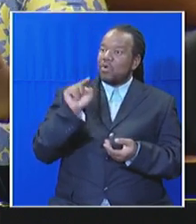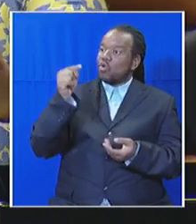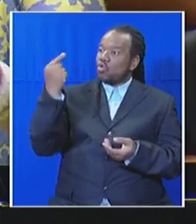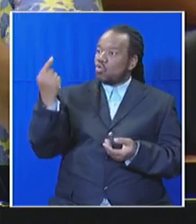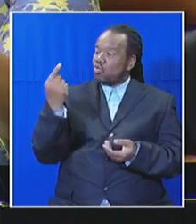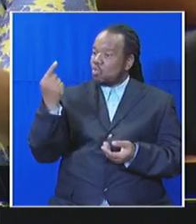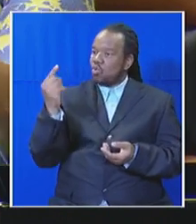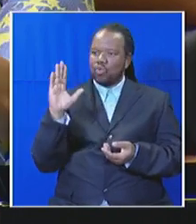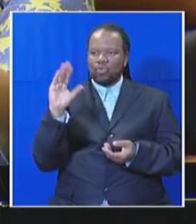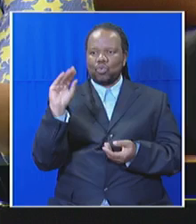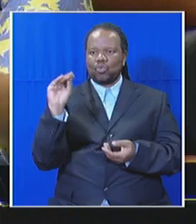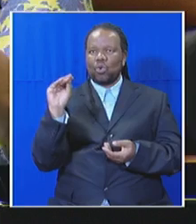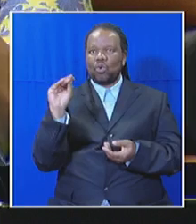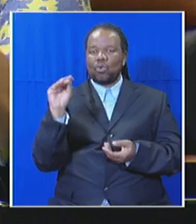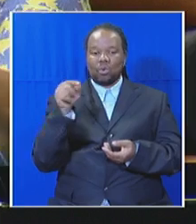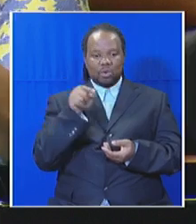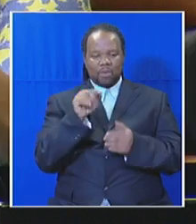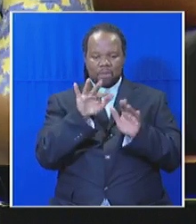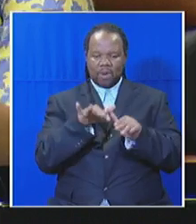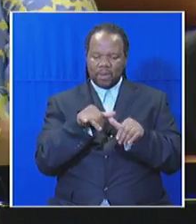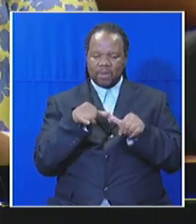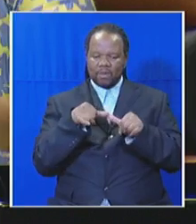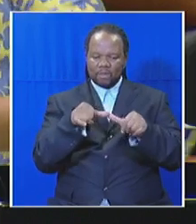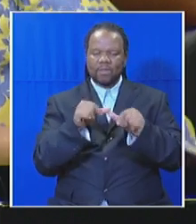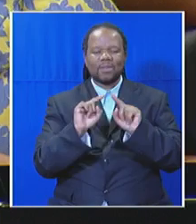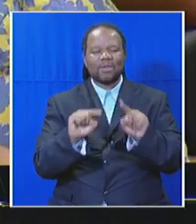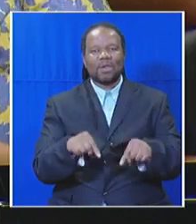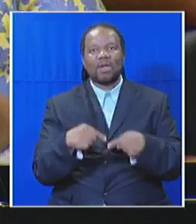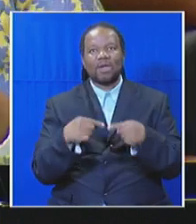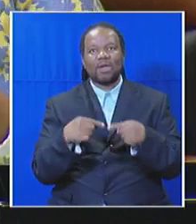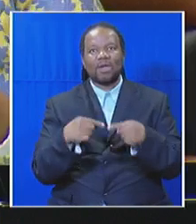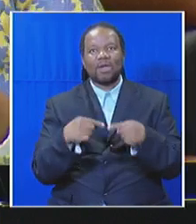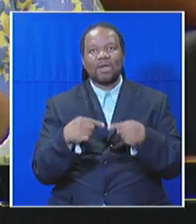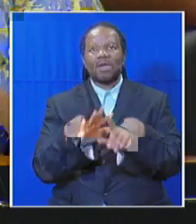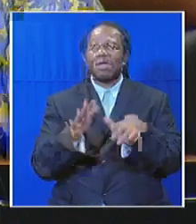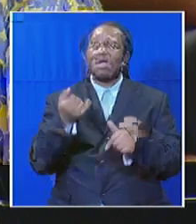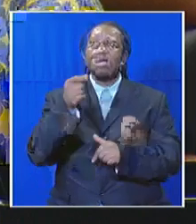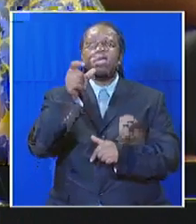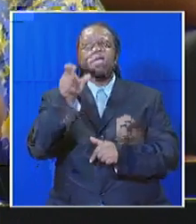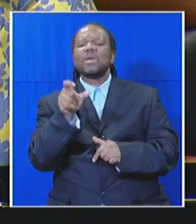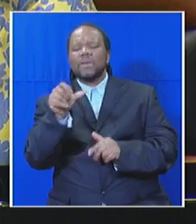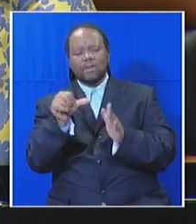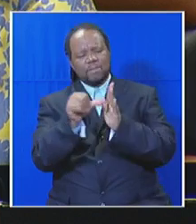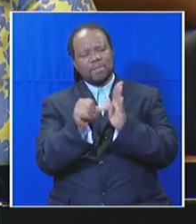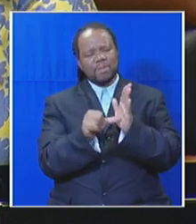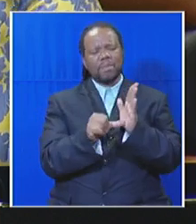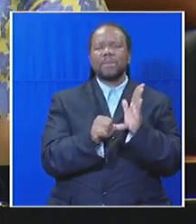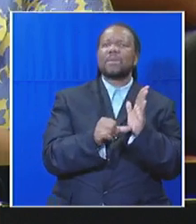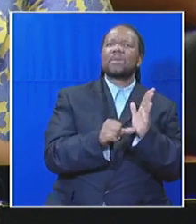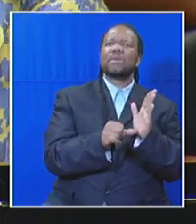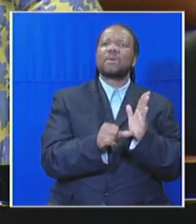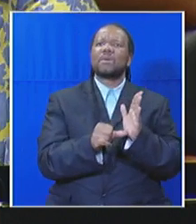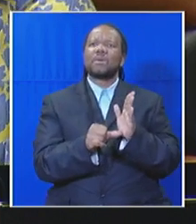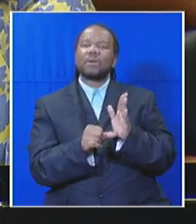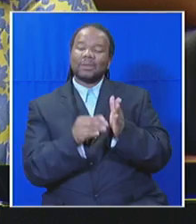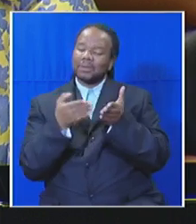you, we can't proceed with the rest of the list of people to be recognized as part